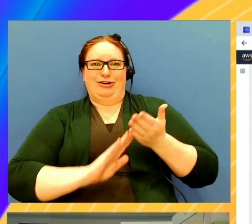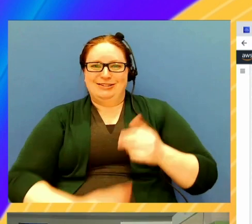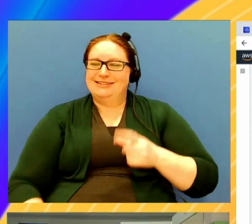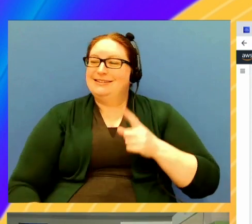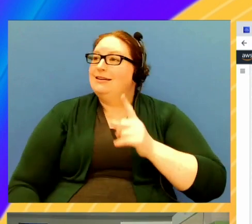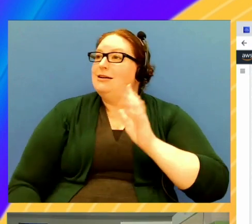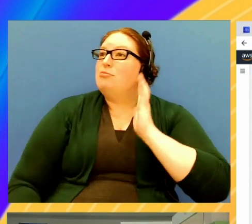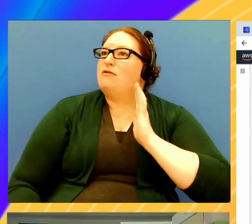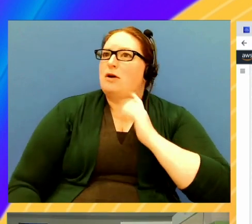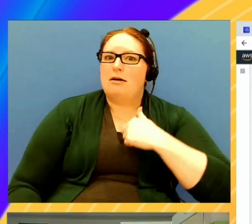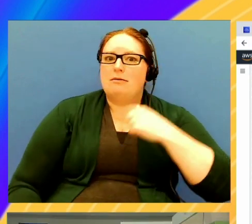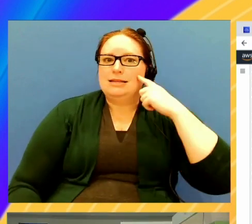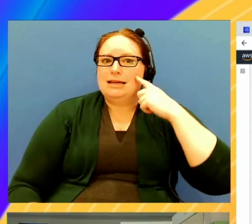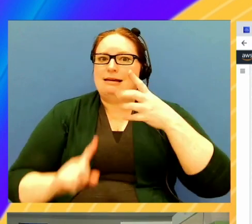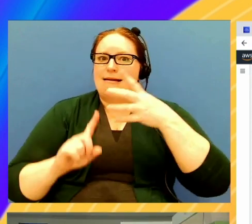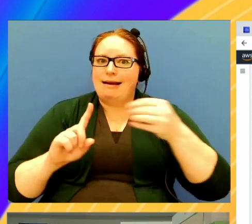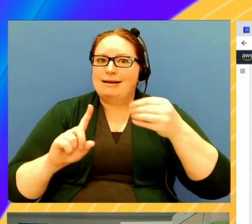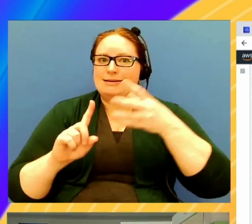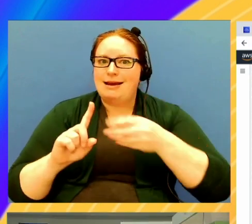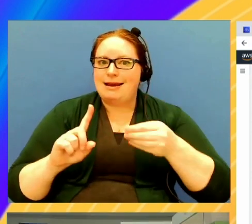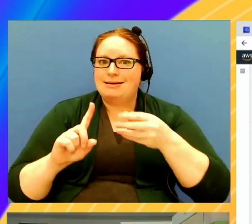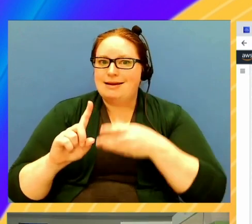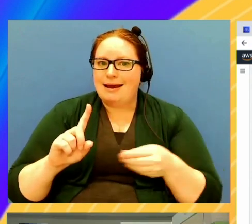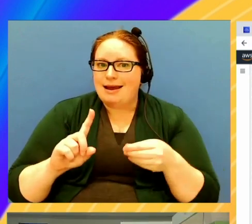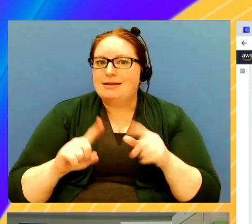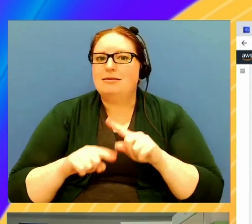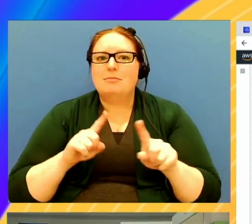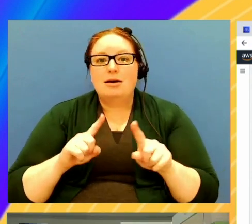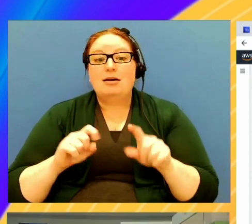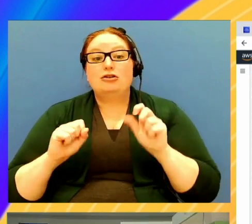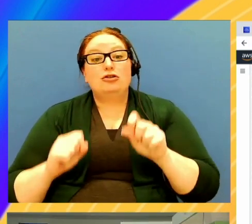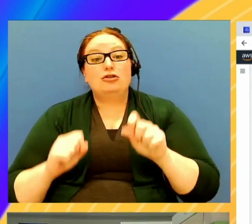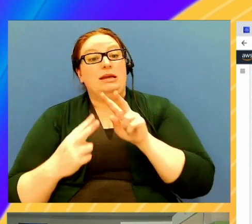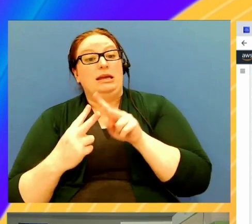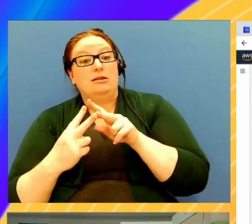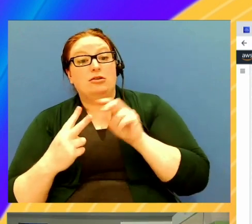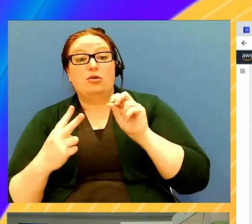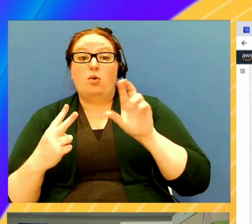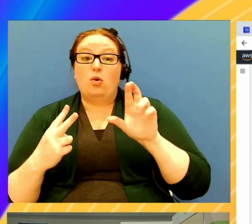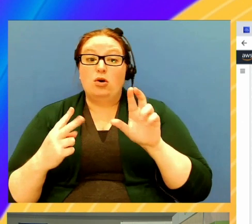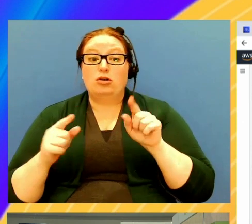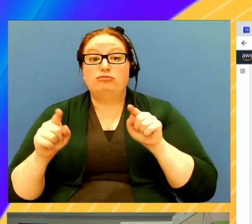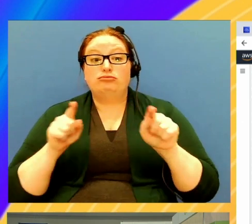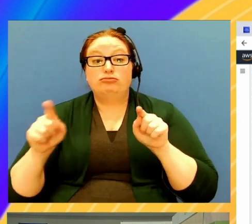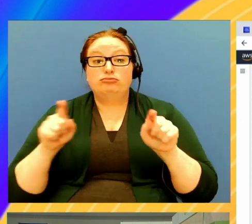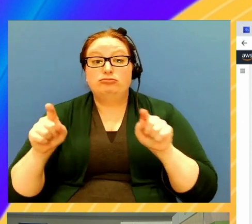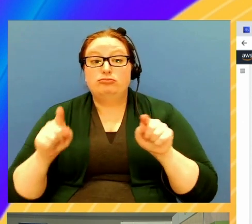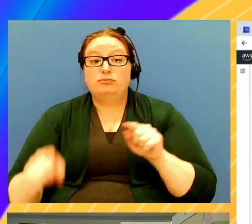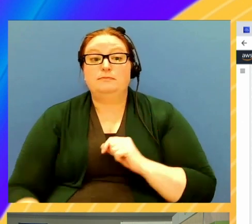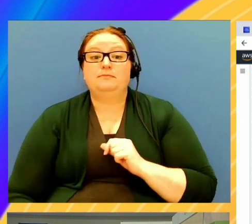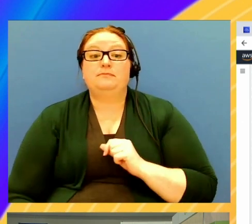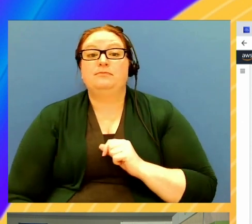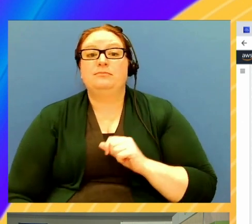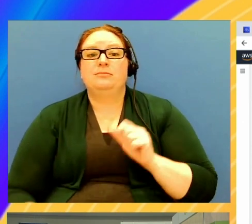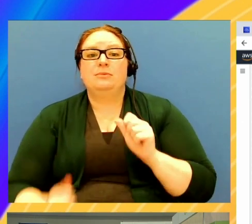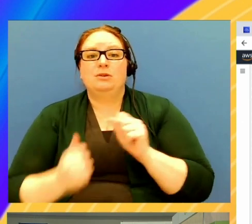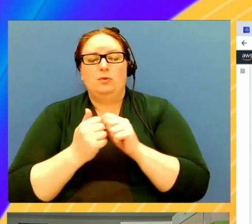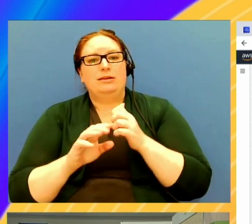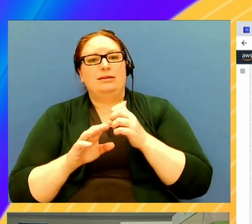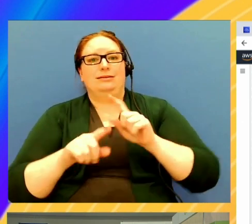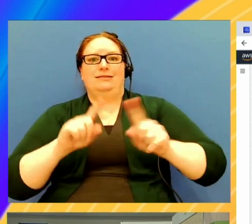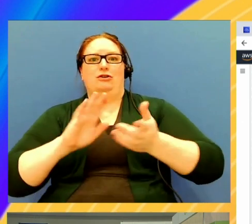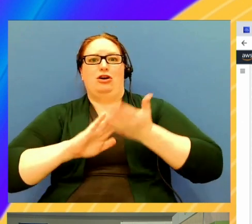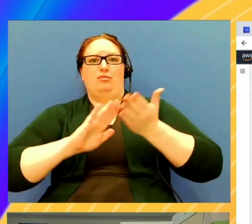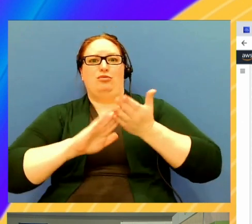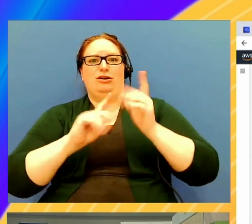and, but we're going to go beyond that. It could be either or, and I could see how different operations teams would have